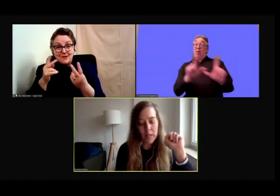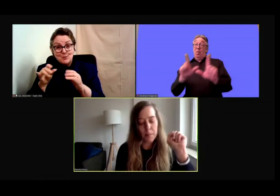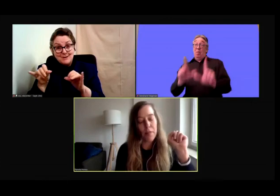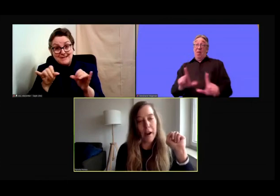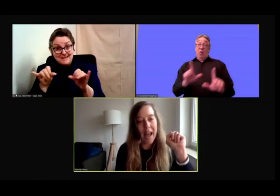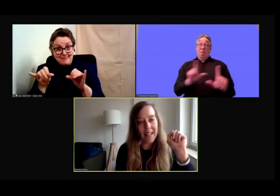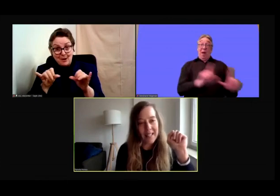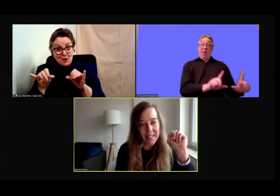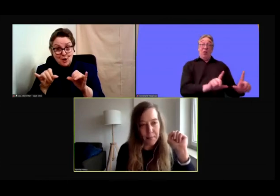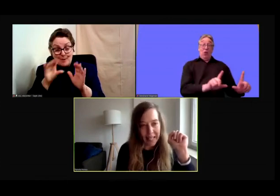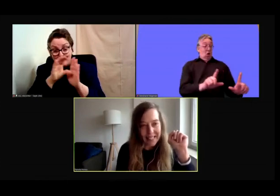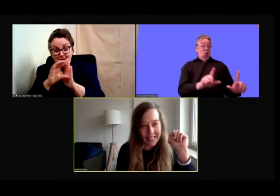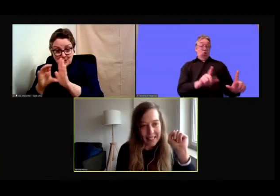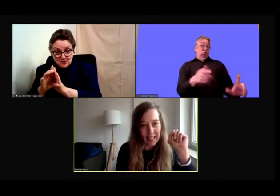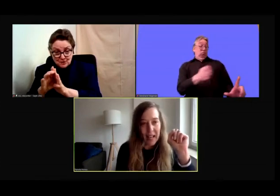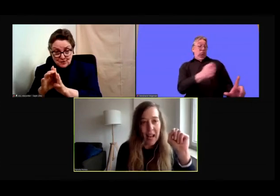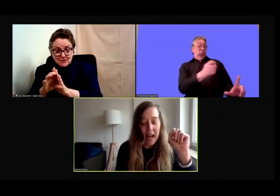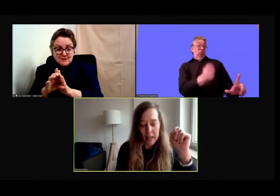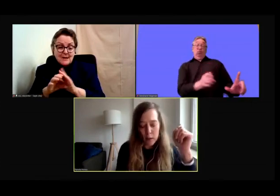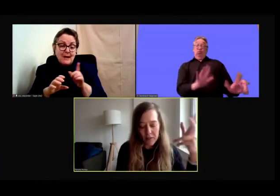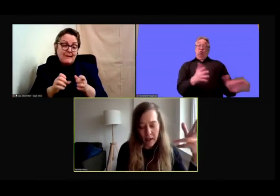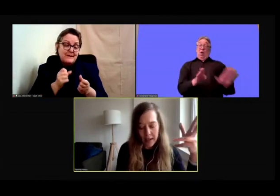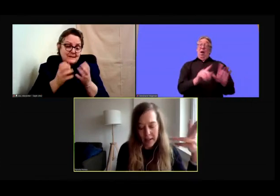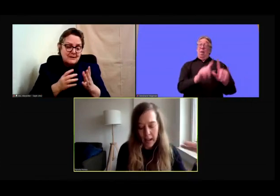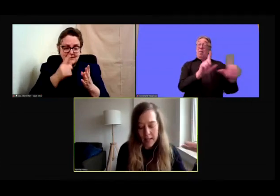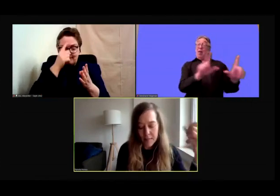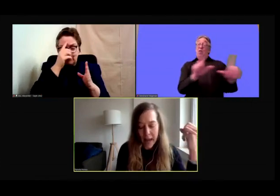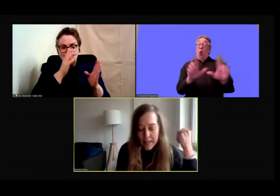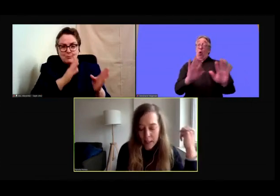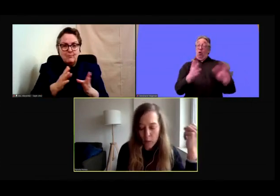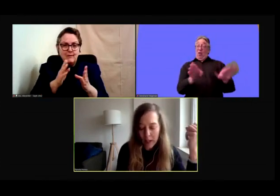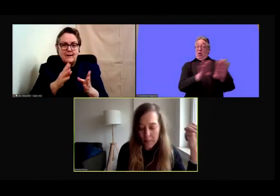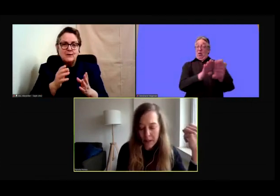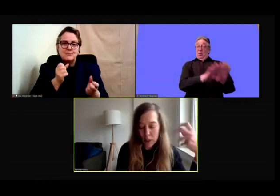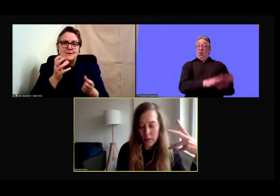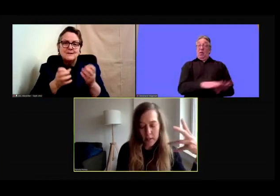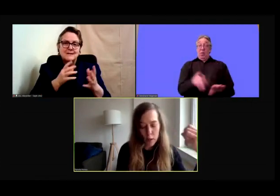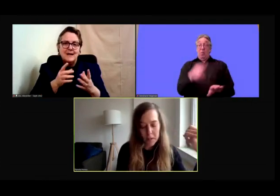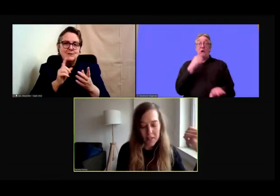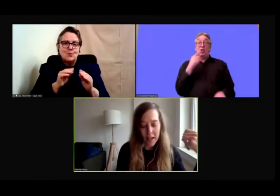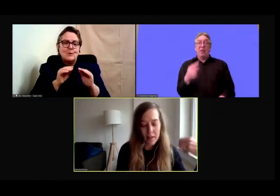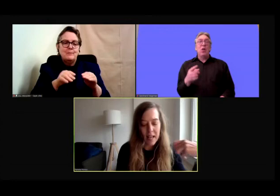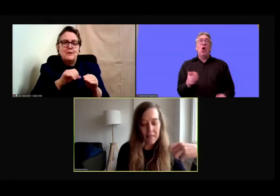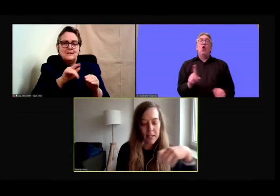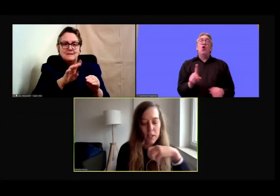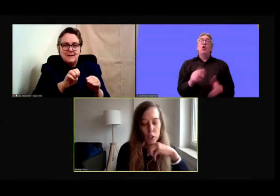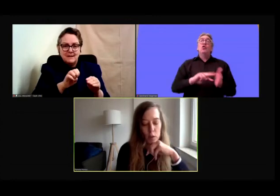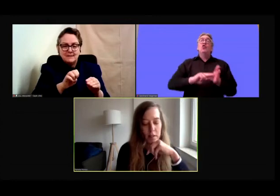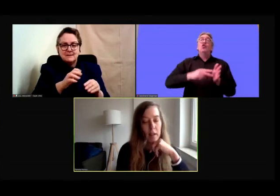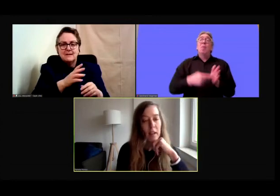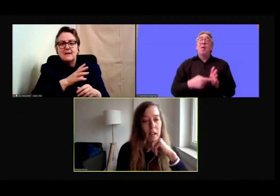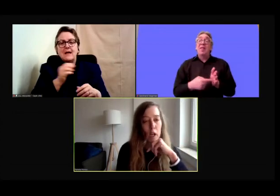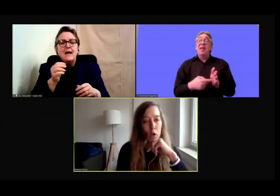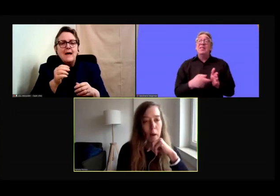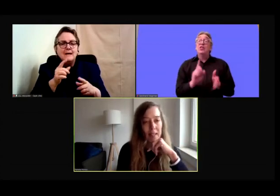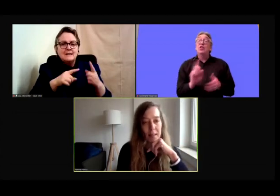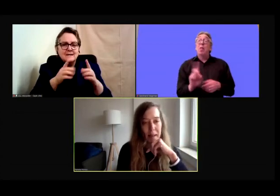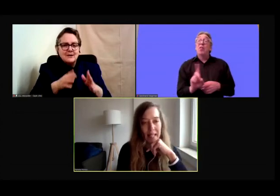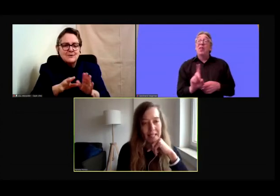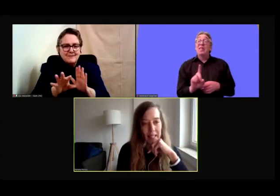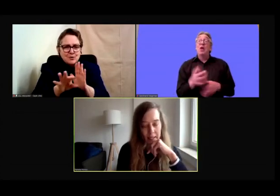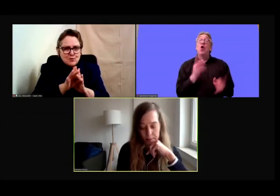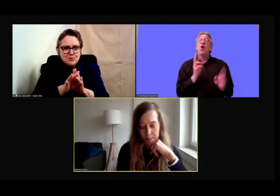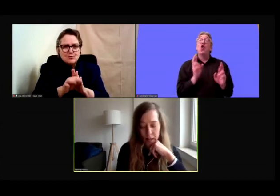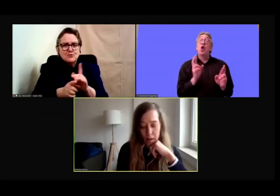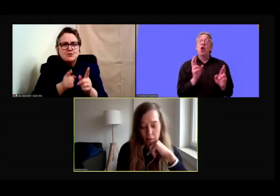having to plan where to put their hands in space. And you defined semantically relevant pictures in terms of signers having to choose the